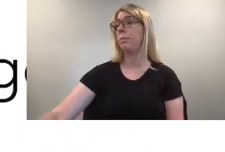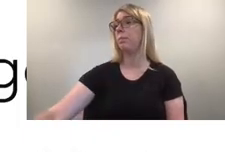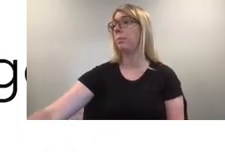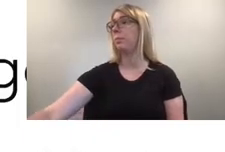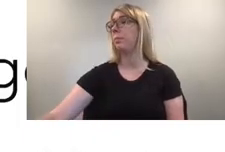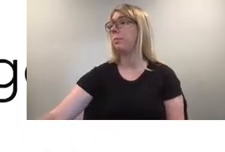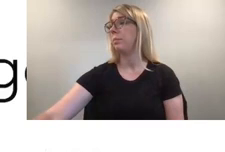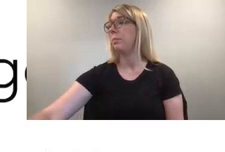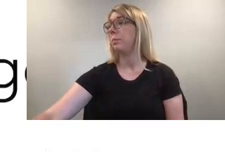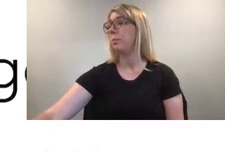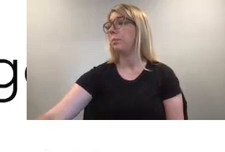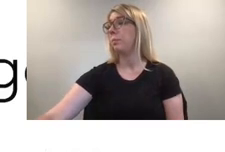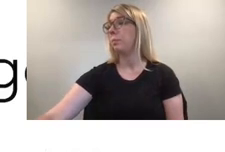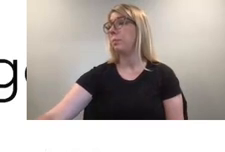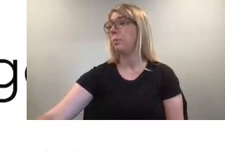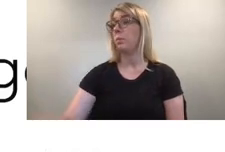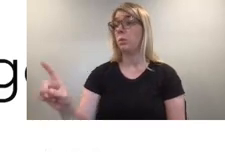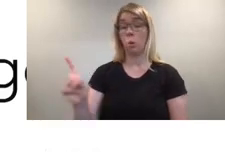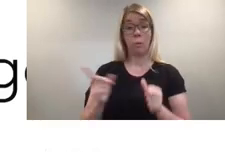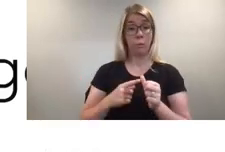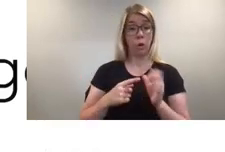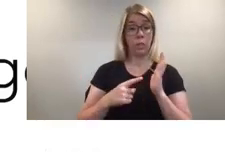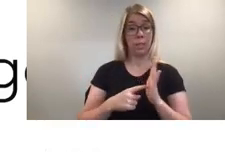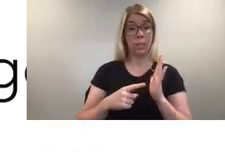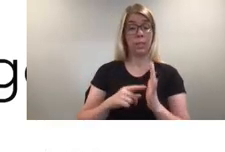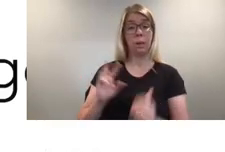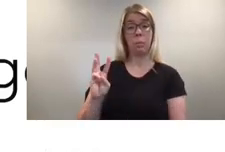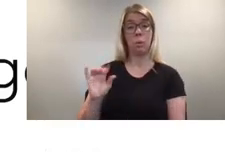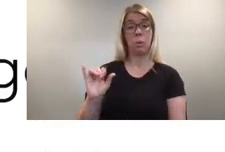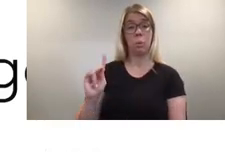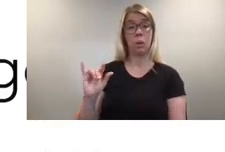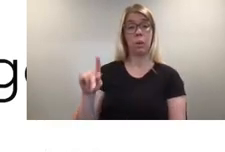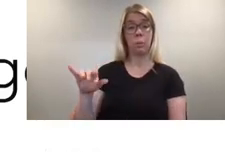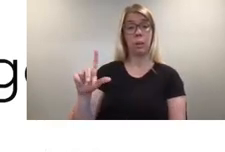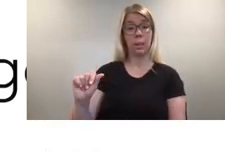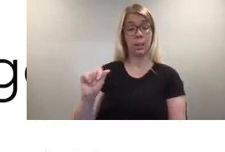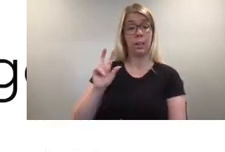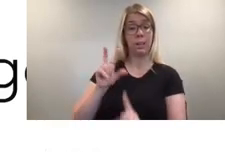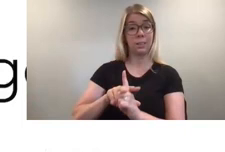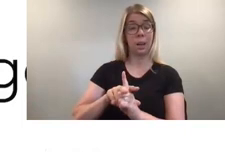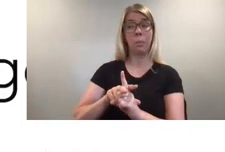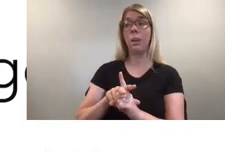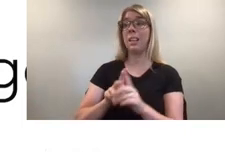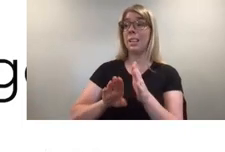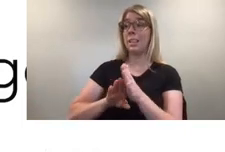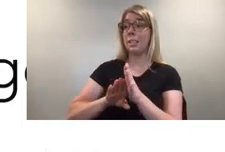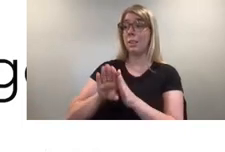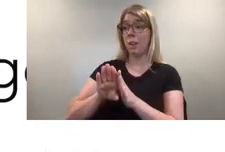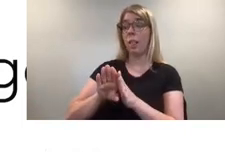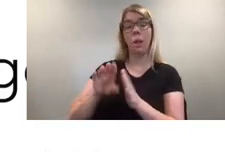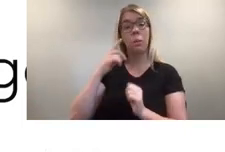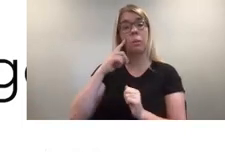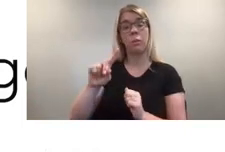So this first example is a Wikipedia assignment that was developed for a course on gender and technology at Case Western Reserve